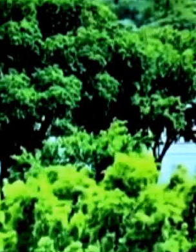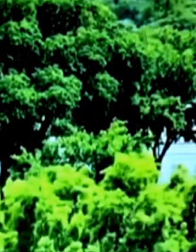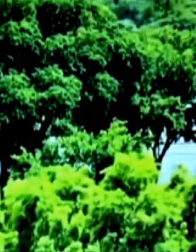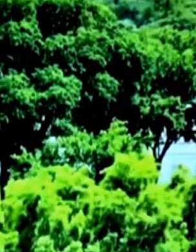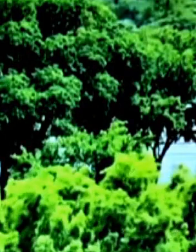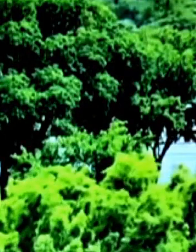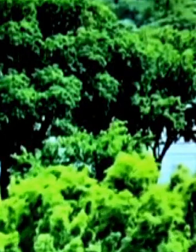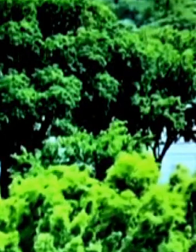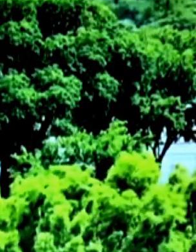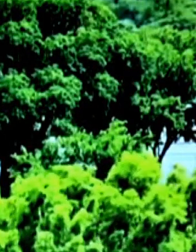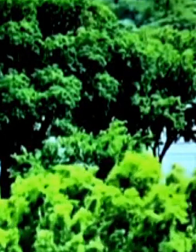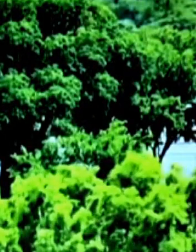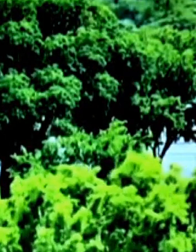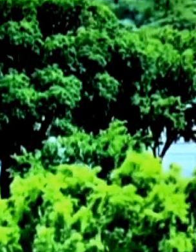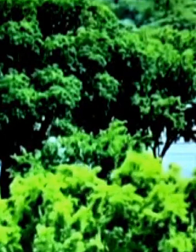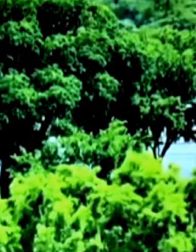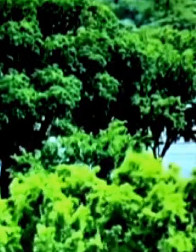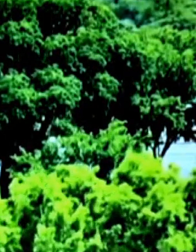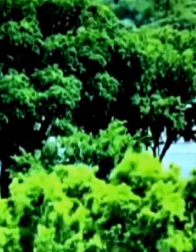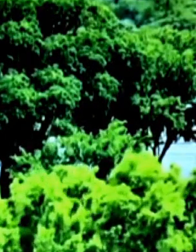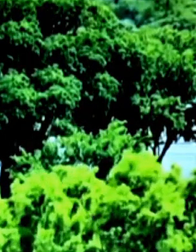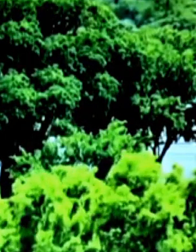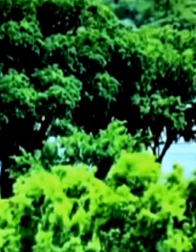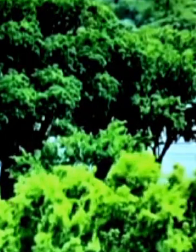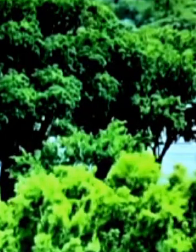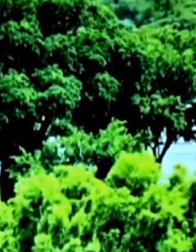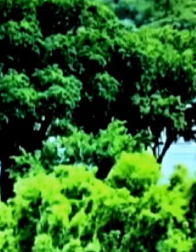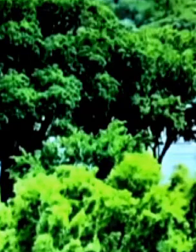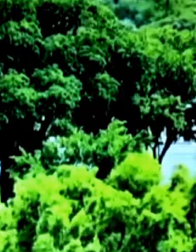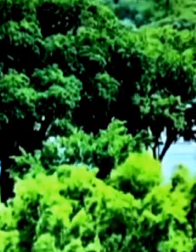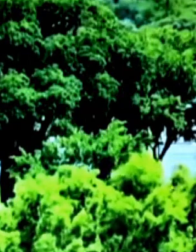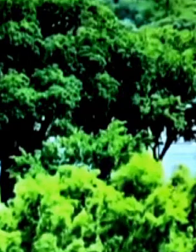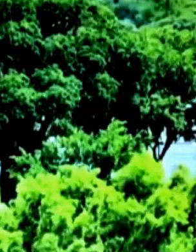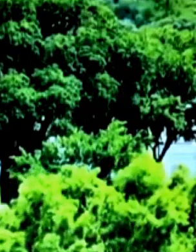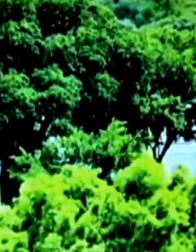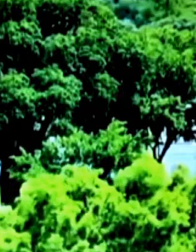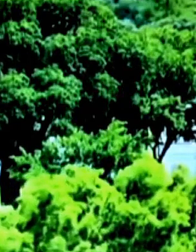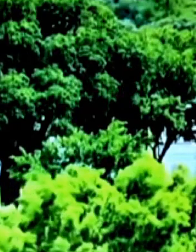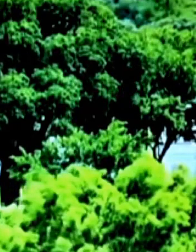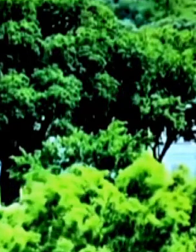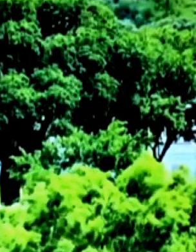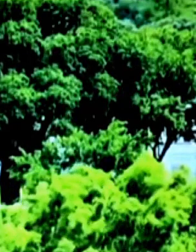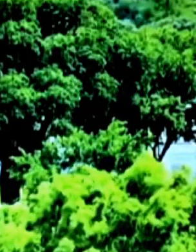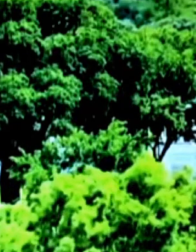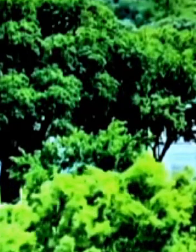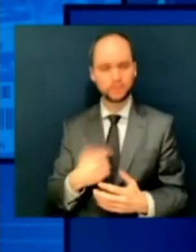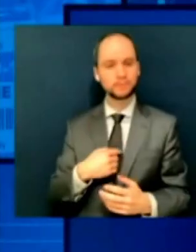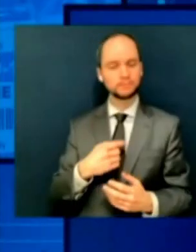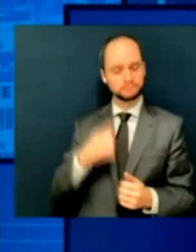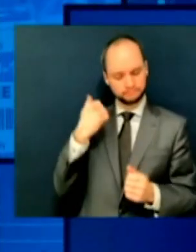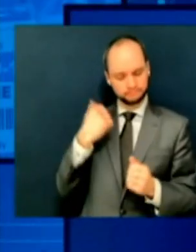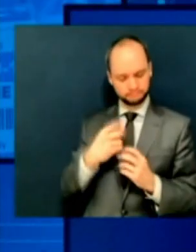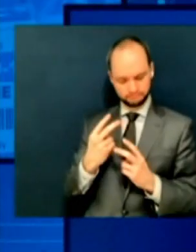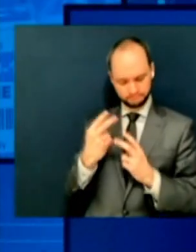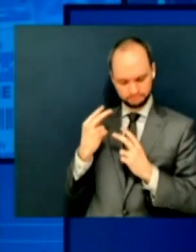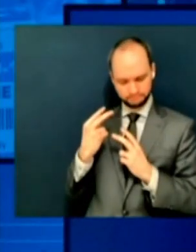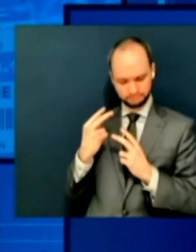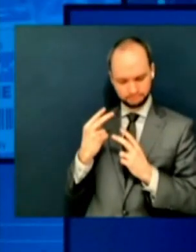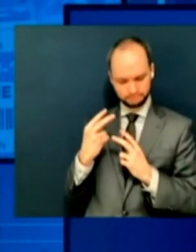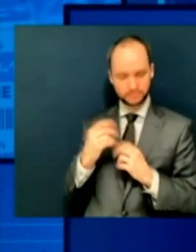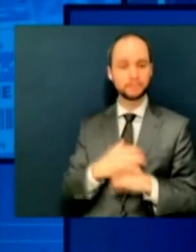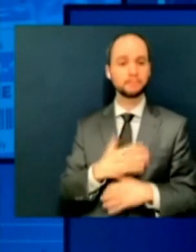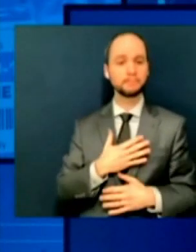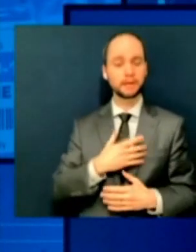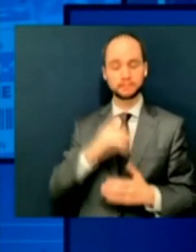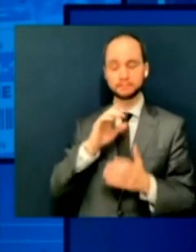of the COVID-19 summit, US Vice President Kamala Harris paid tribute to the lives lost. I recognize all the